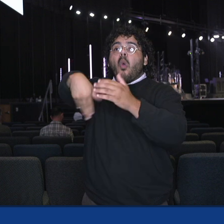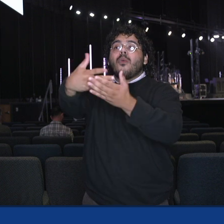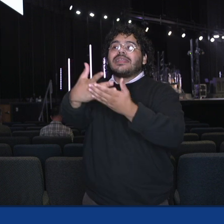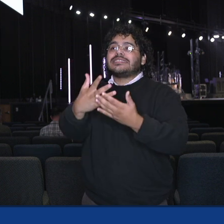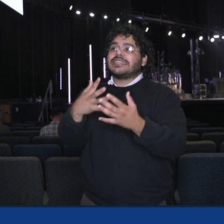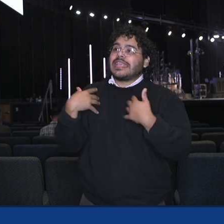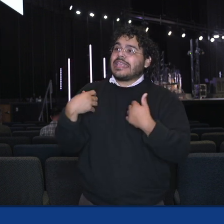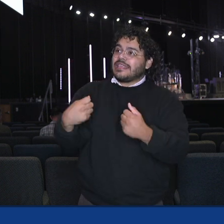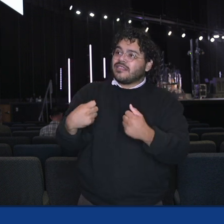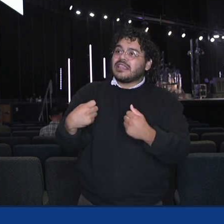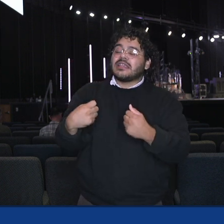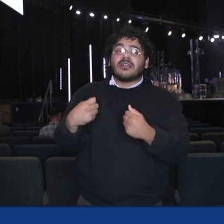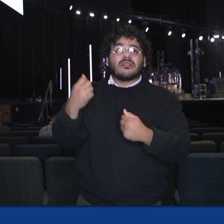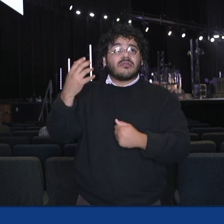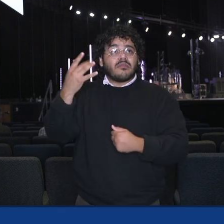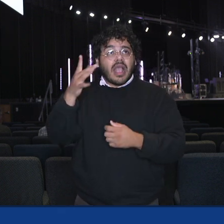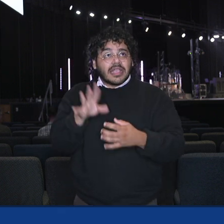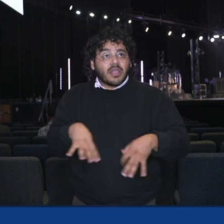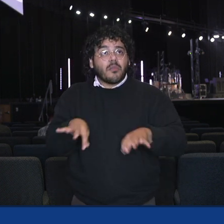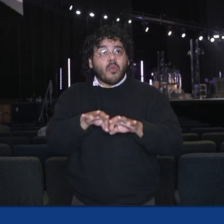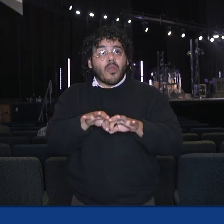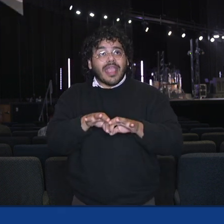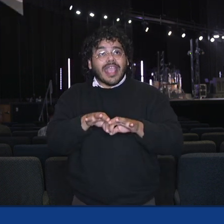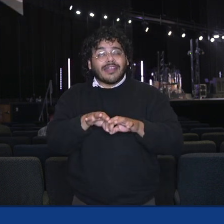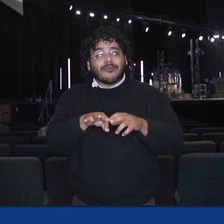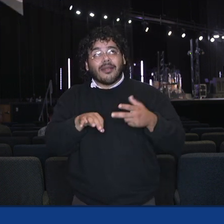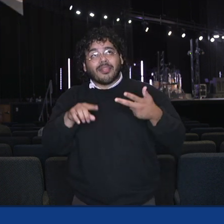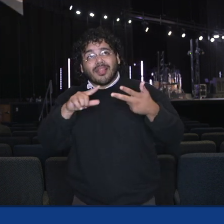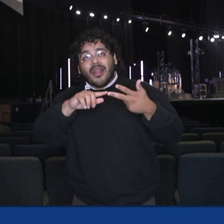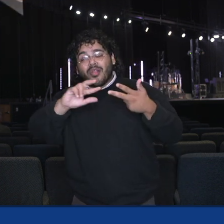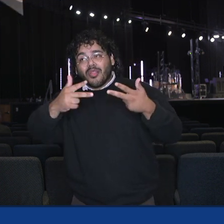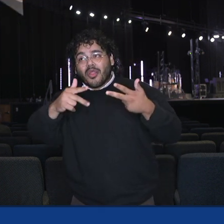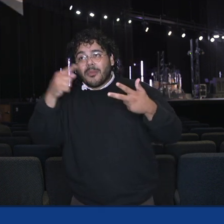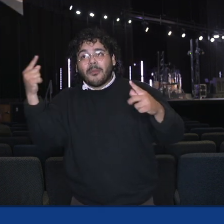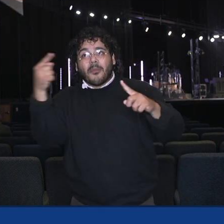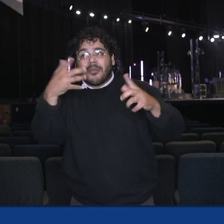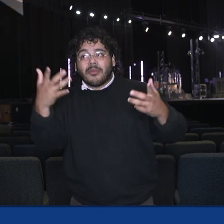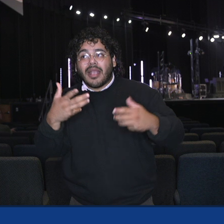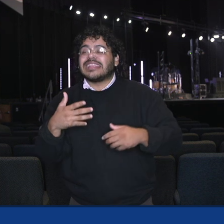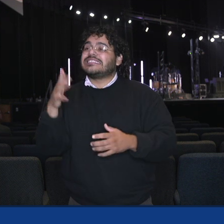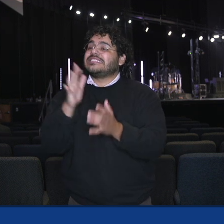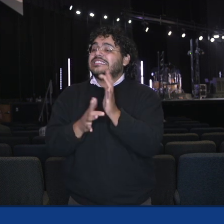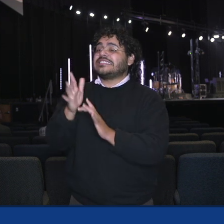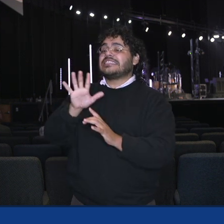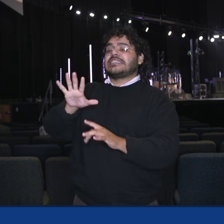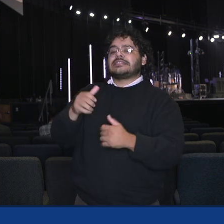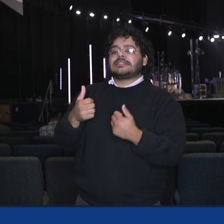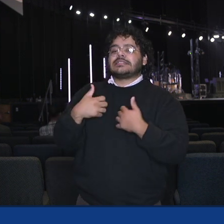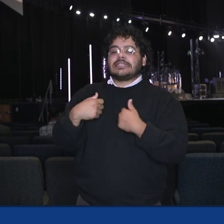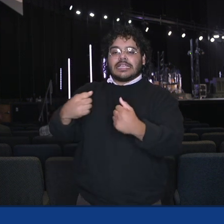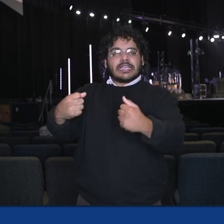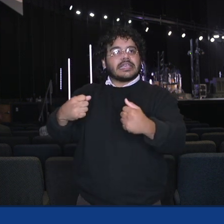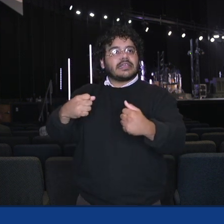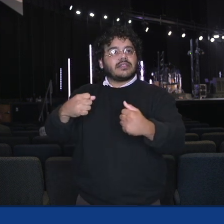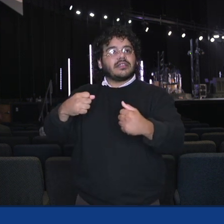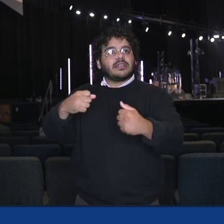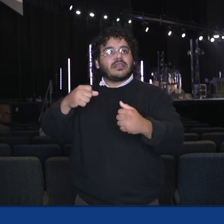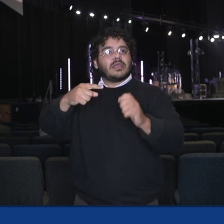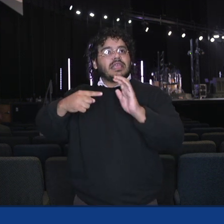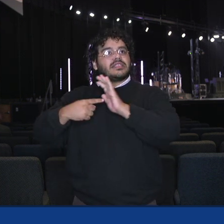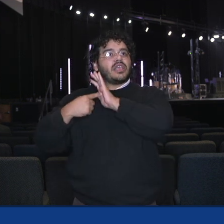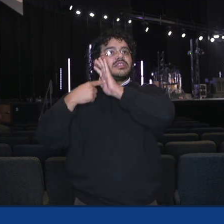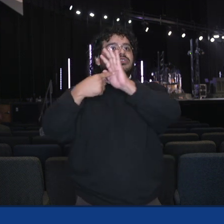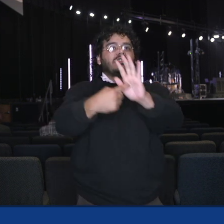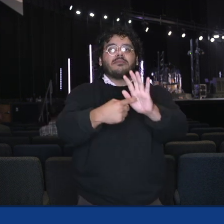third thing that I want us to reflect on is that Jesus's healing was a demonstration of something